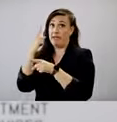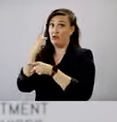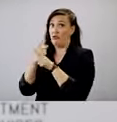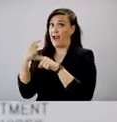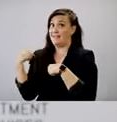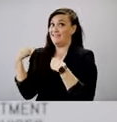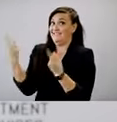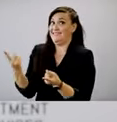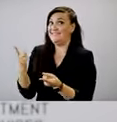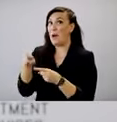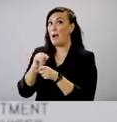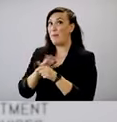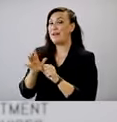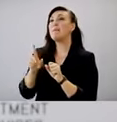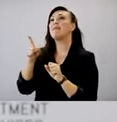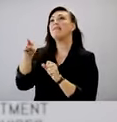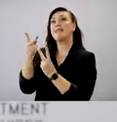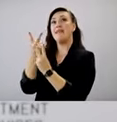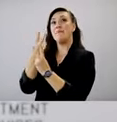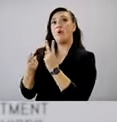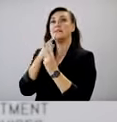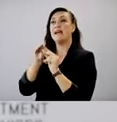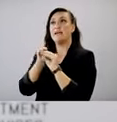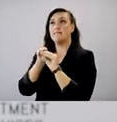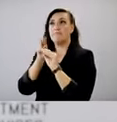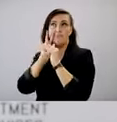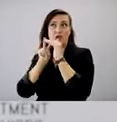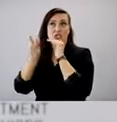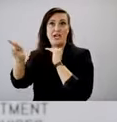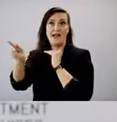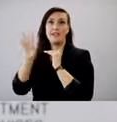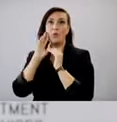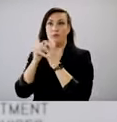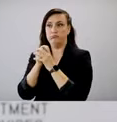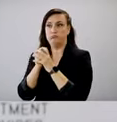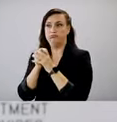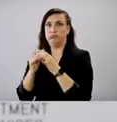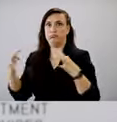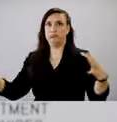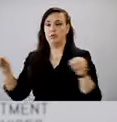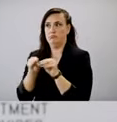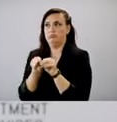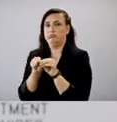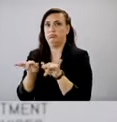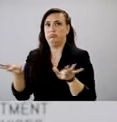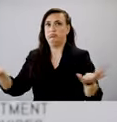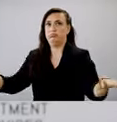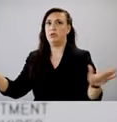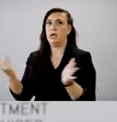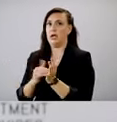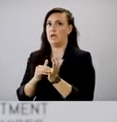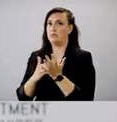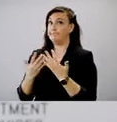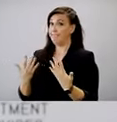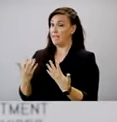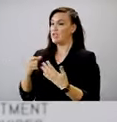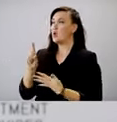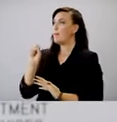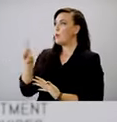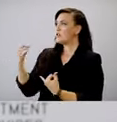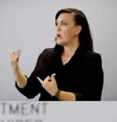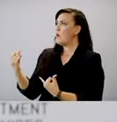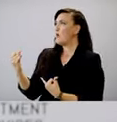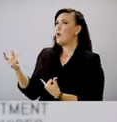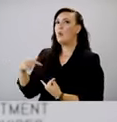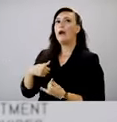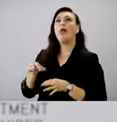about this pandemic, project exponential growth in the virus. So the question is, why